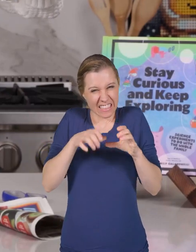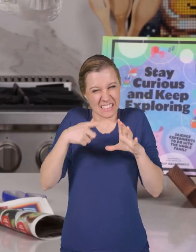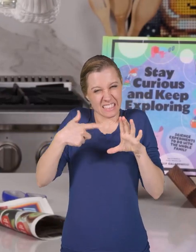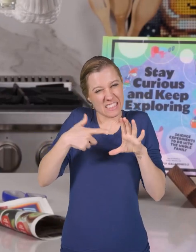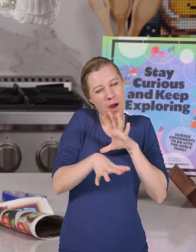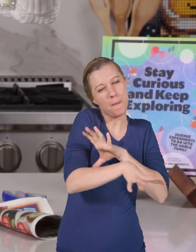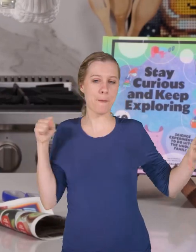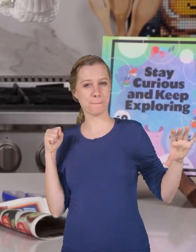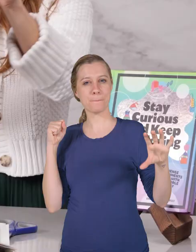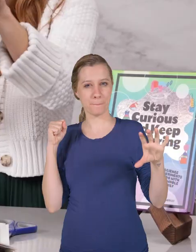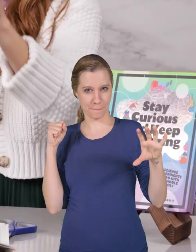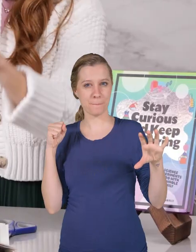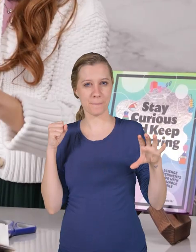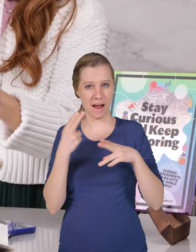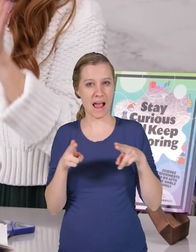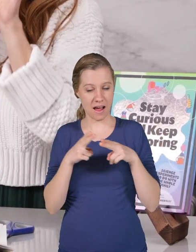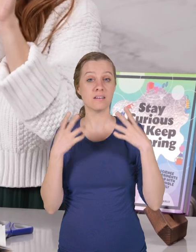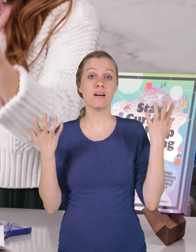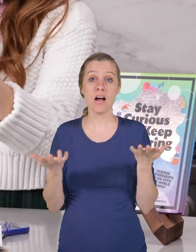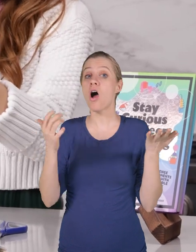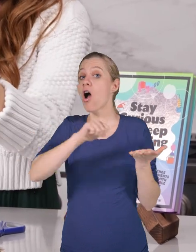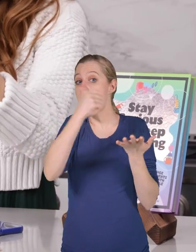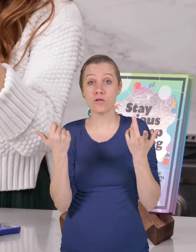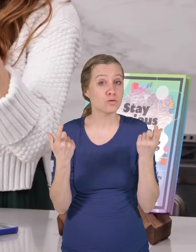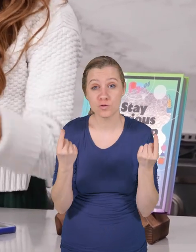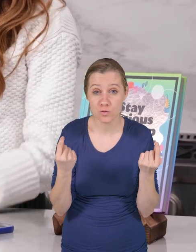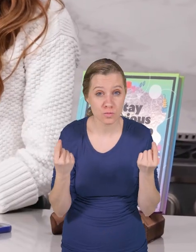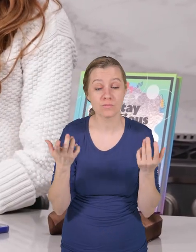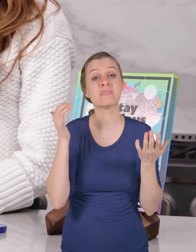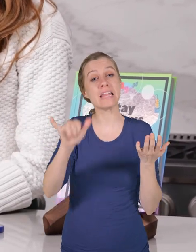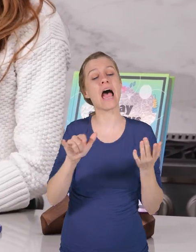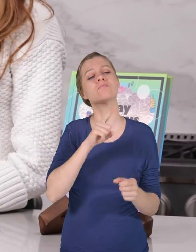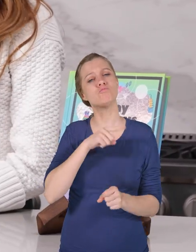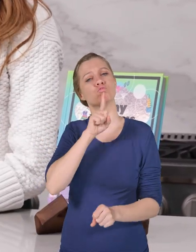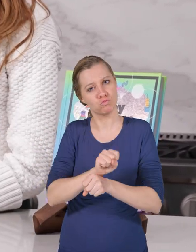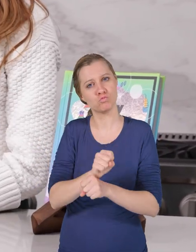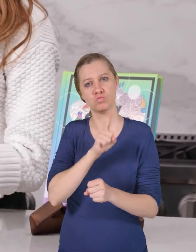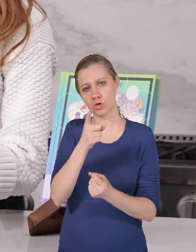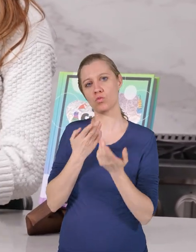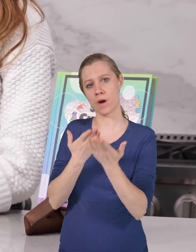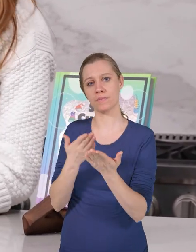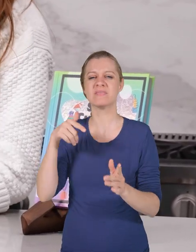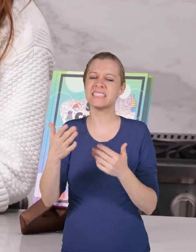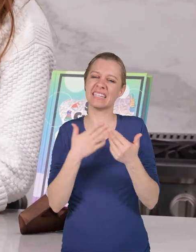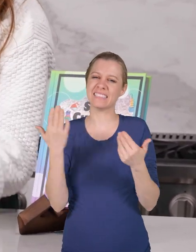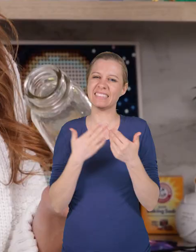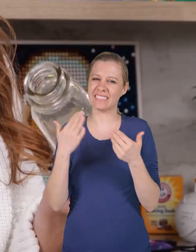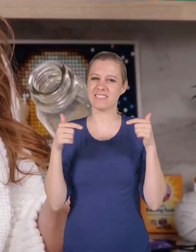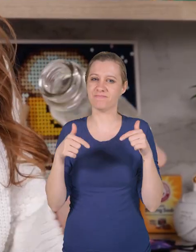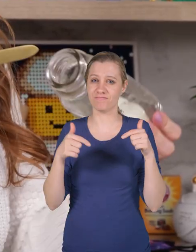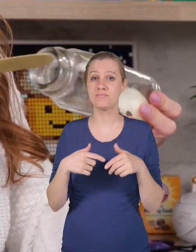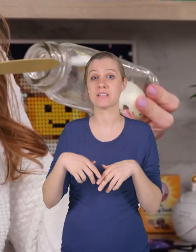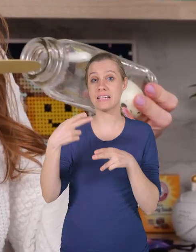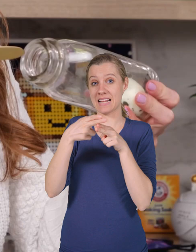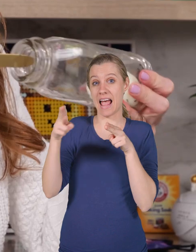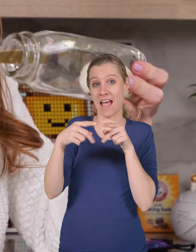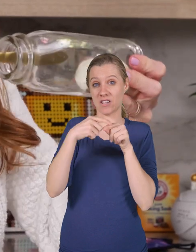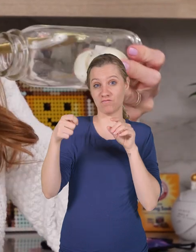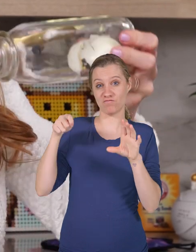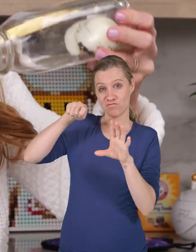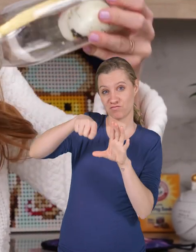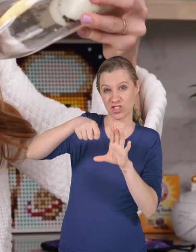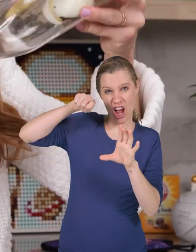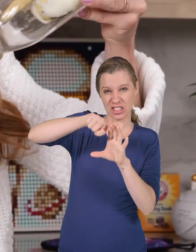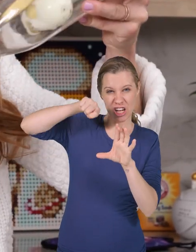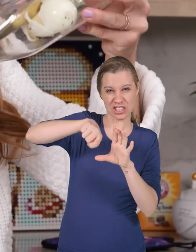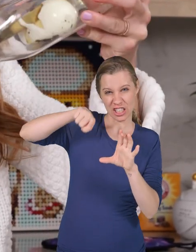egg out of a bottle. But what you could also do, and here's the real recommendation because this is the easy way, is to get a butter knife,